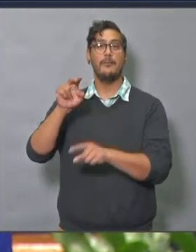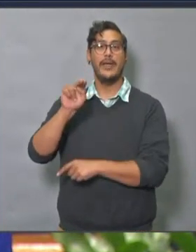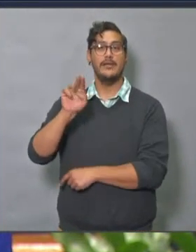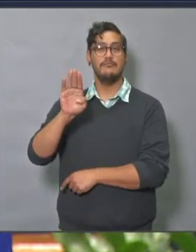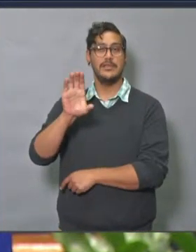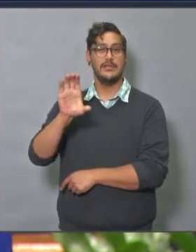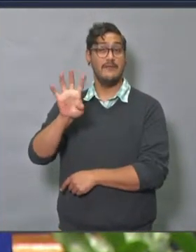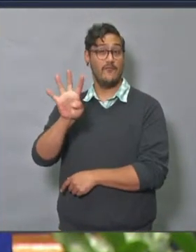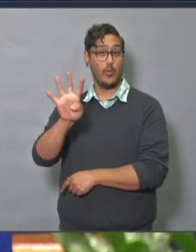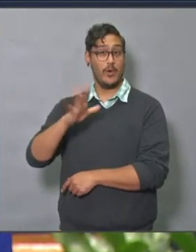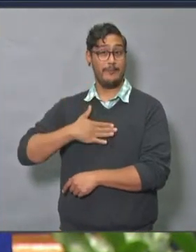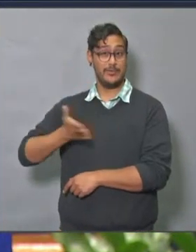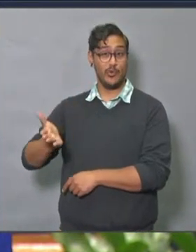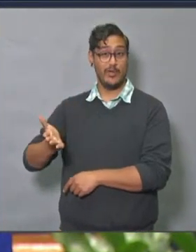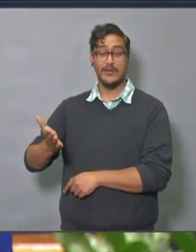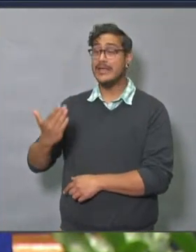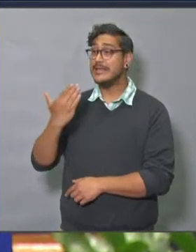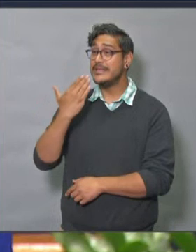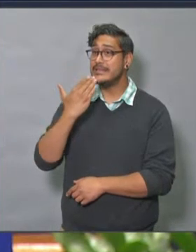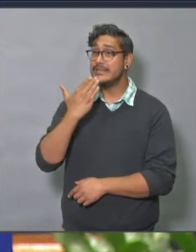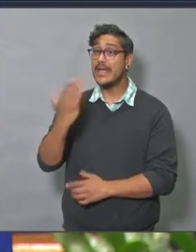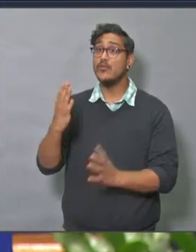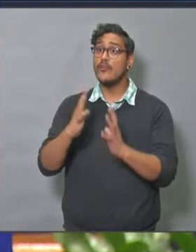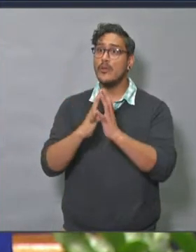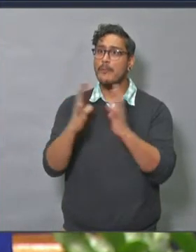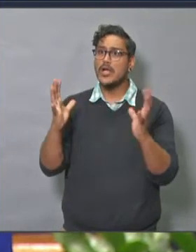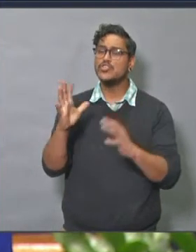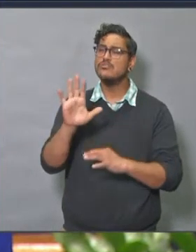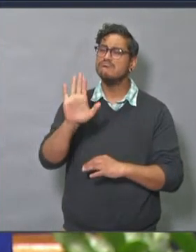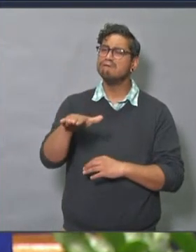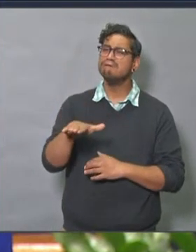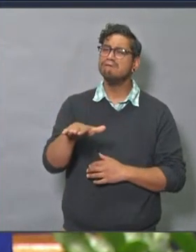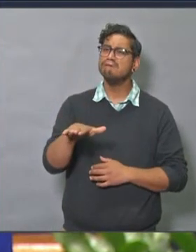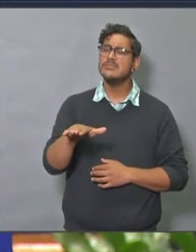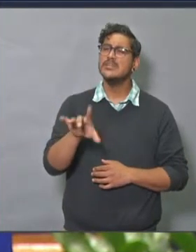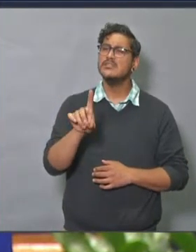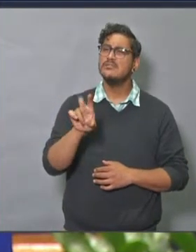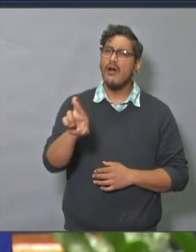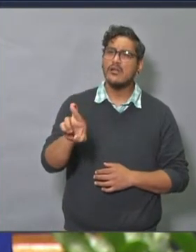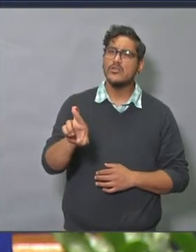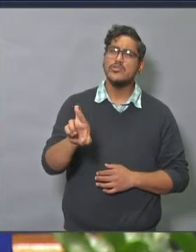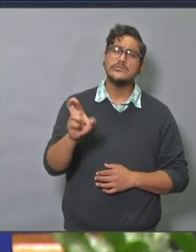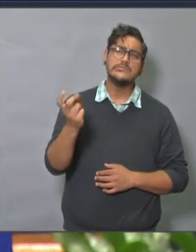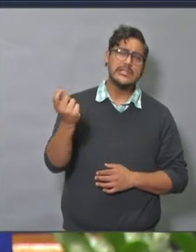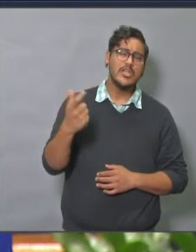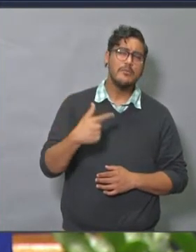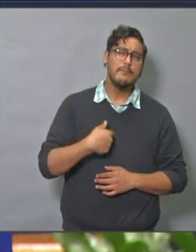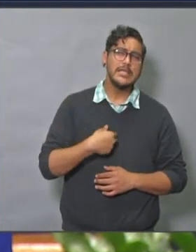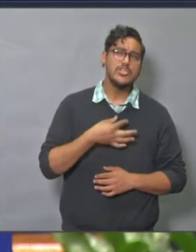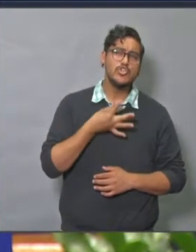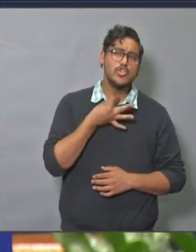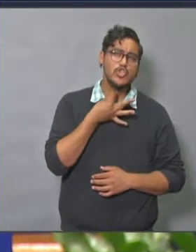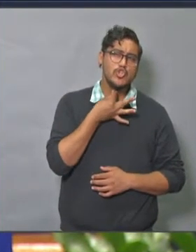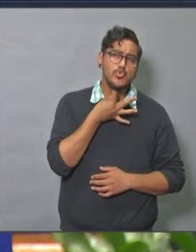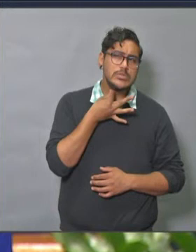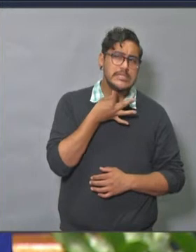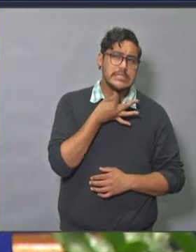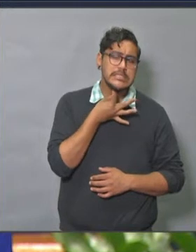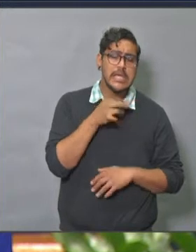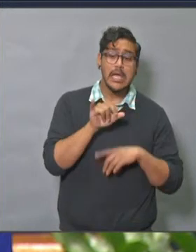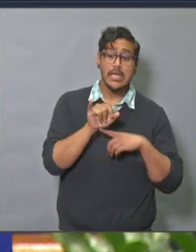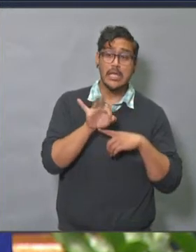go ahead. Thank you very much. Doctor, I'm curious, if our test rate rises